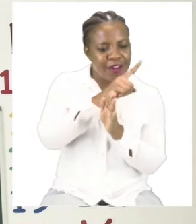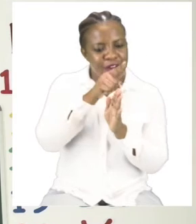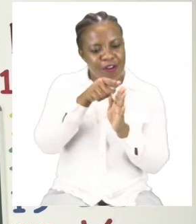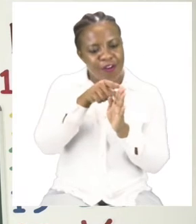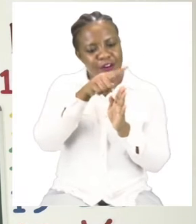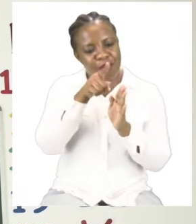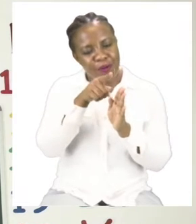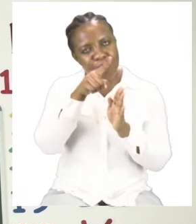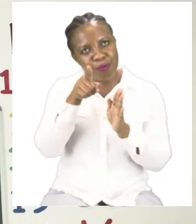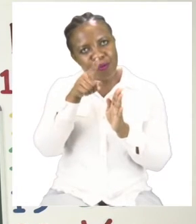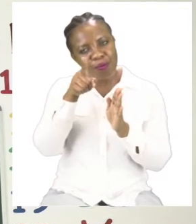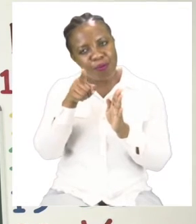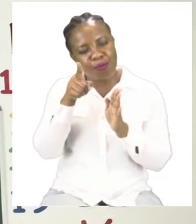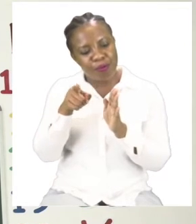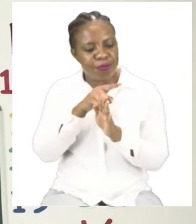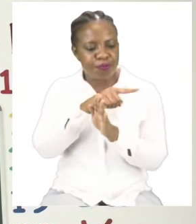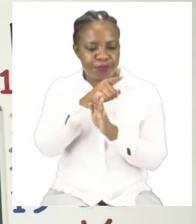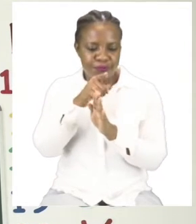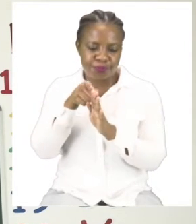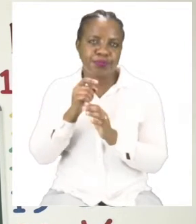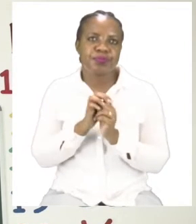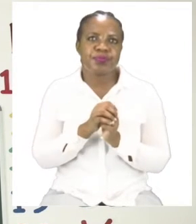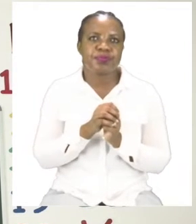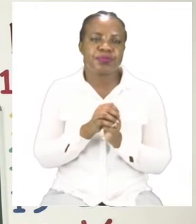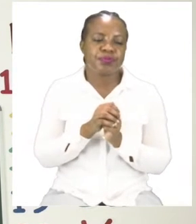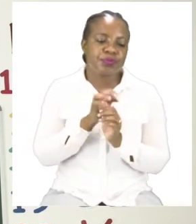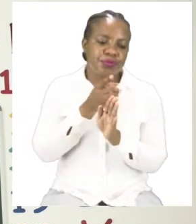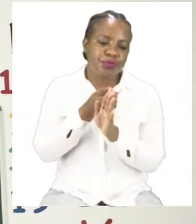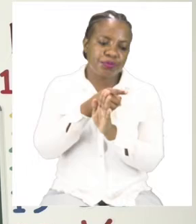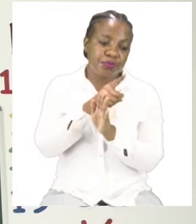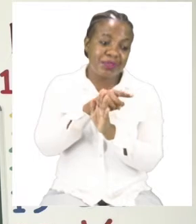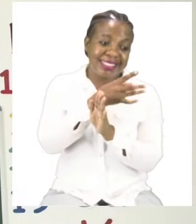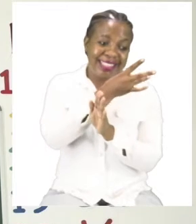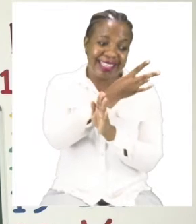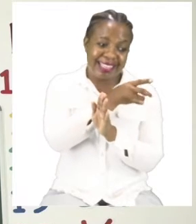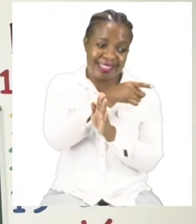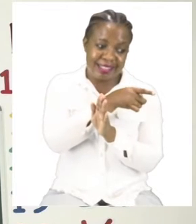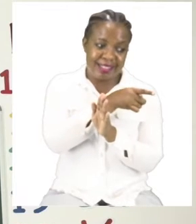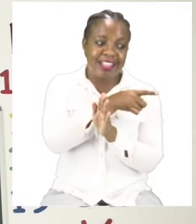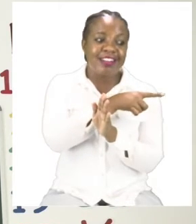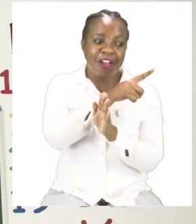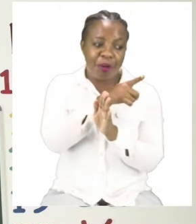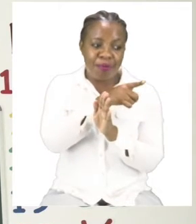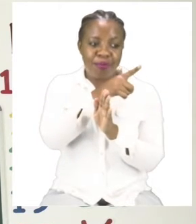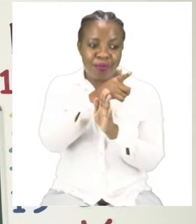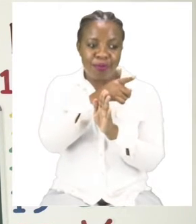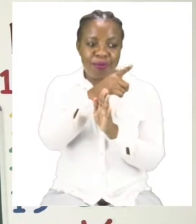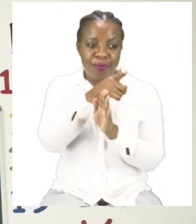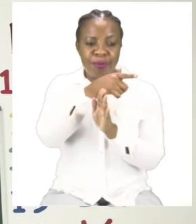counting 5 forward from 8. And if we are able to get the same